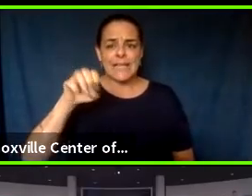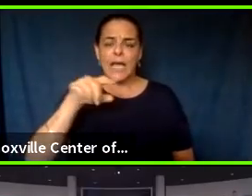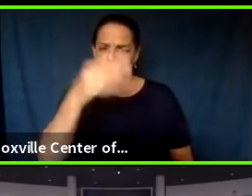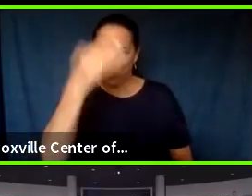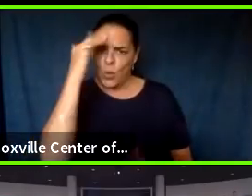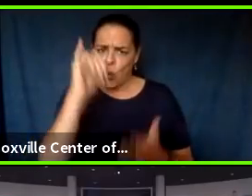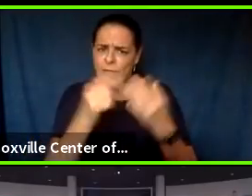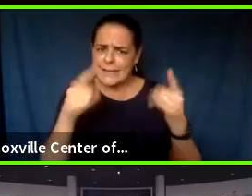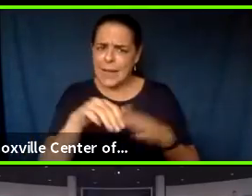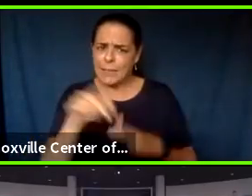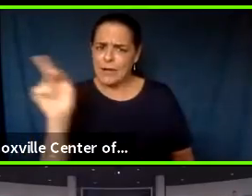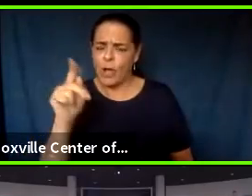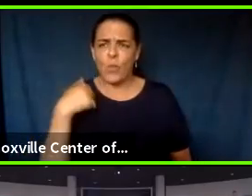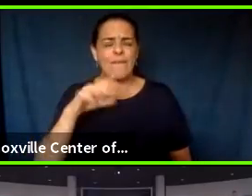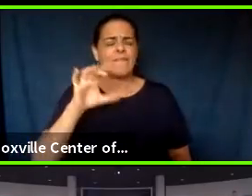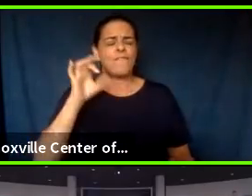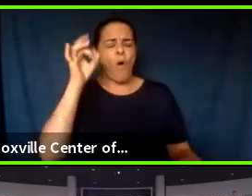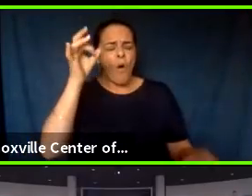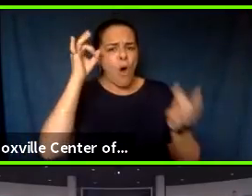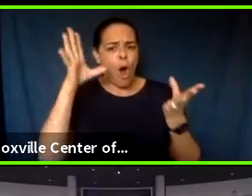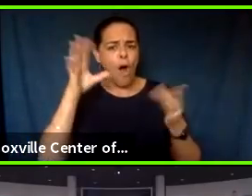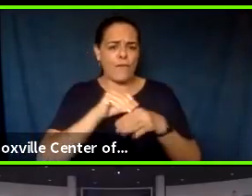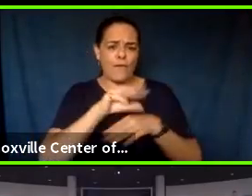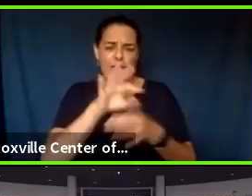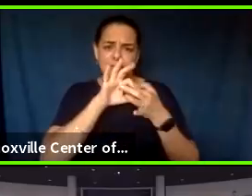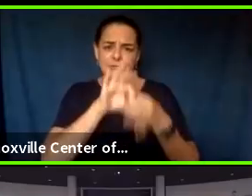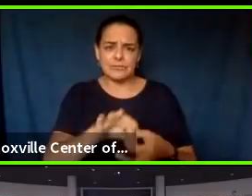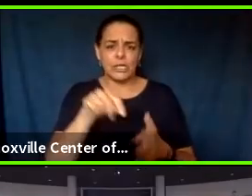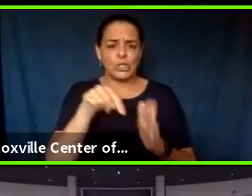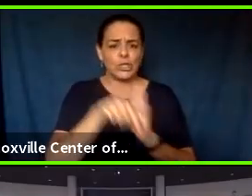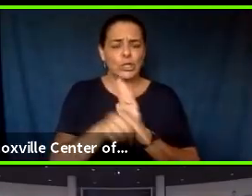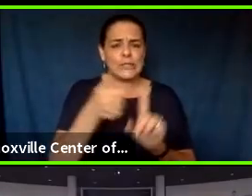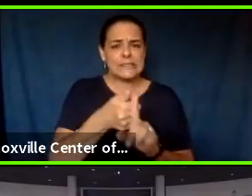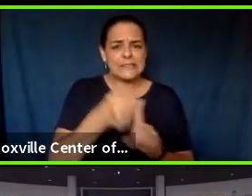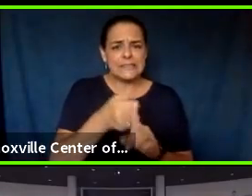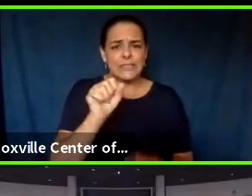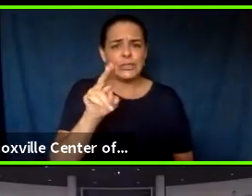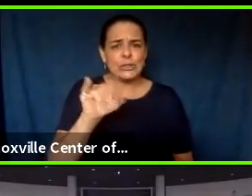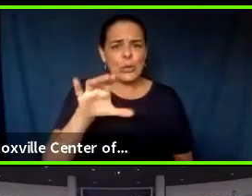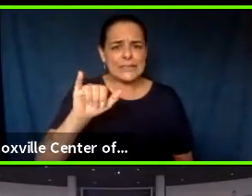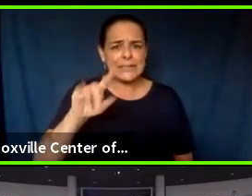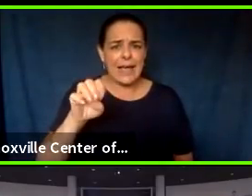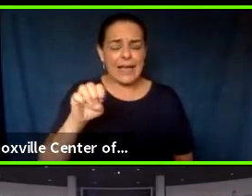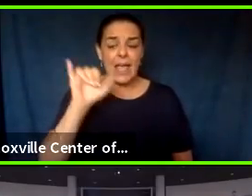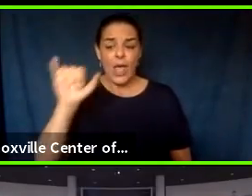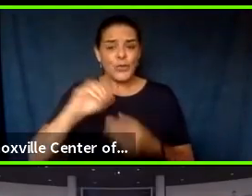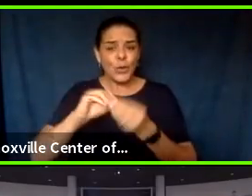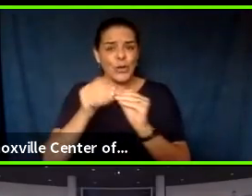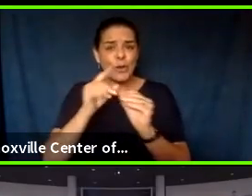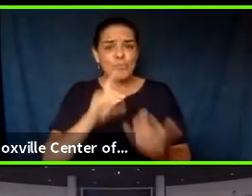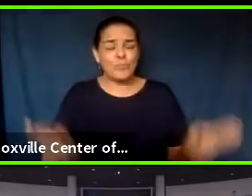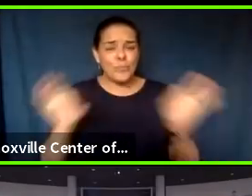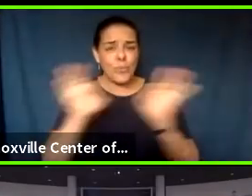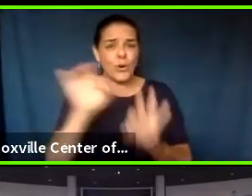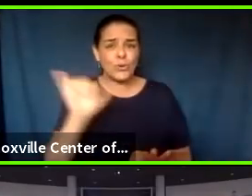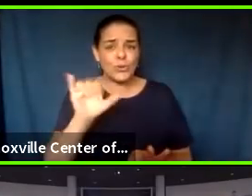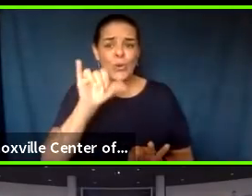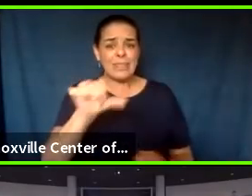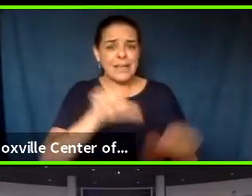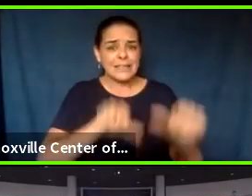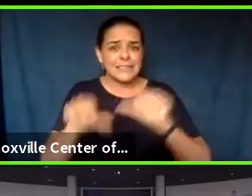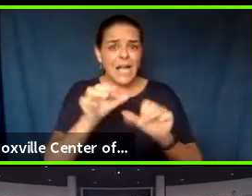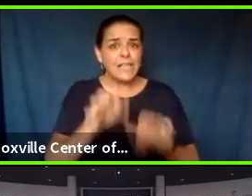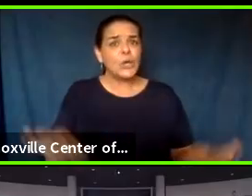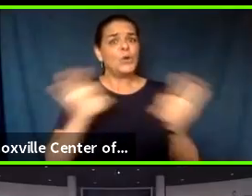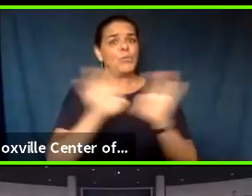had devastating effects related to suicides. And those numbers matter too, and that science matters too. We're